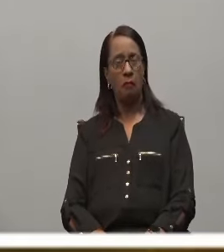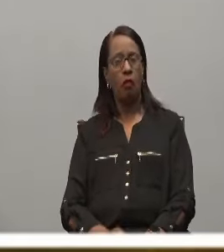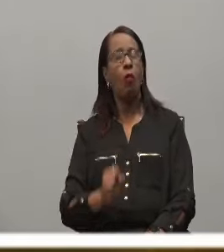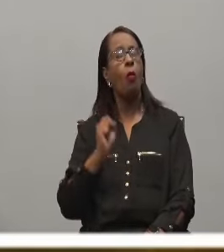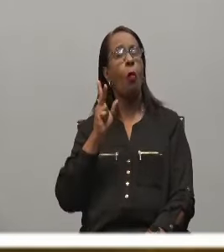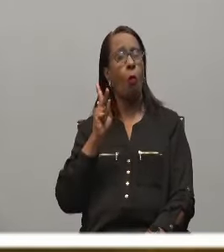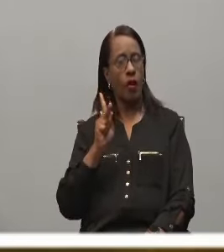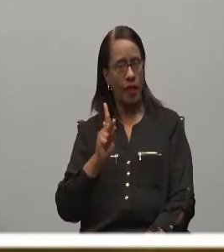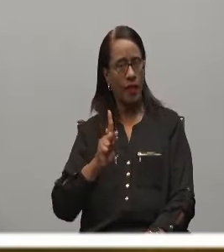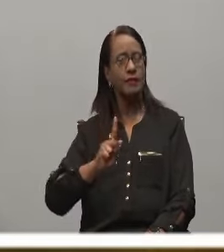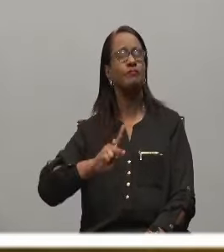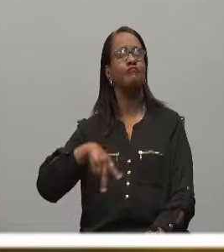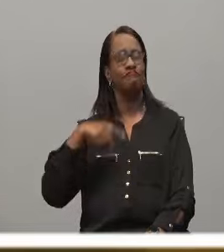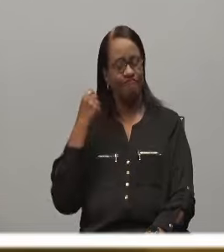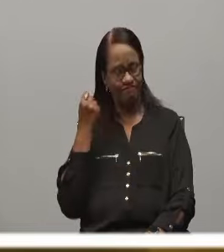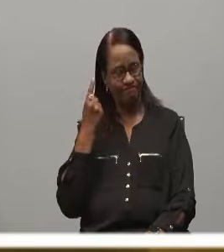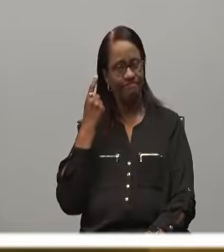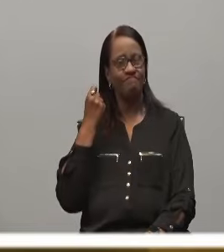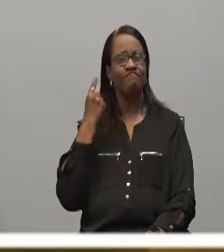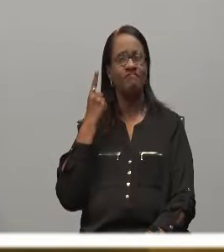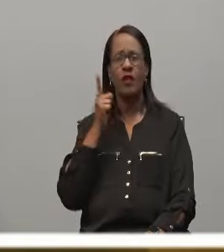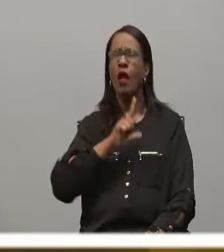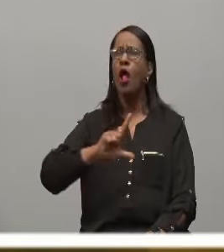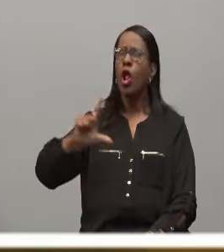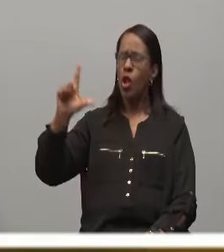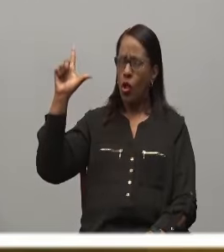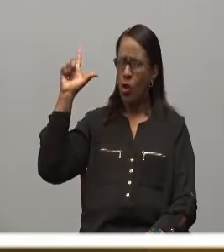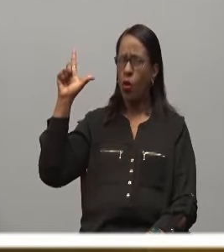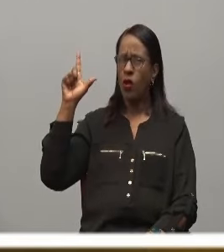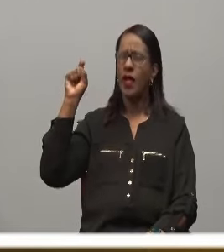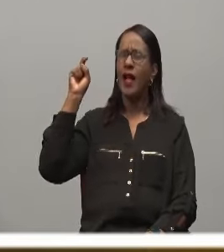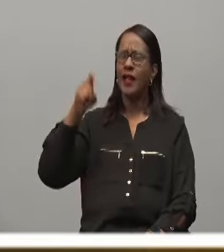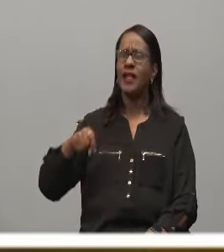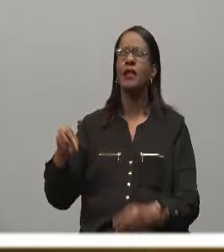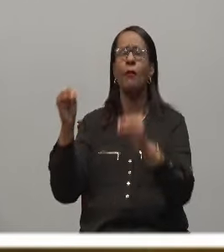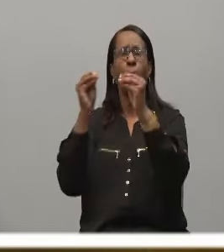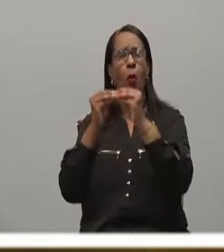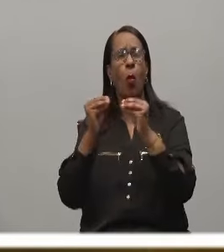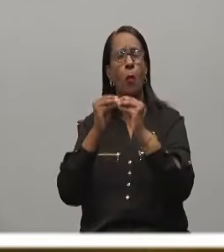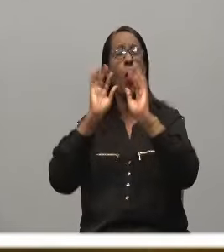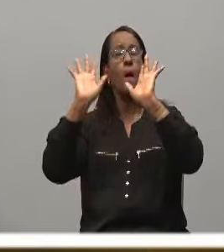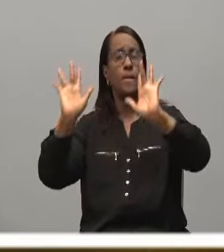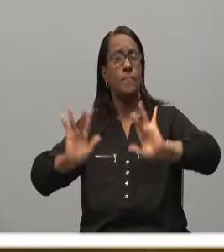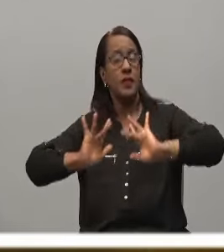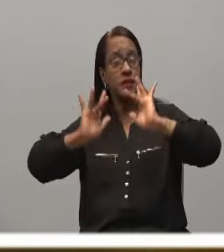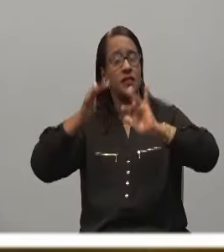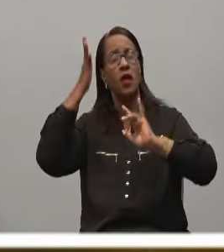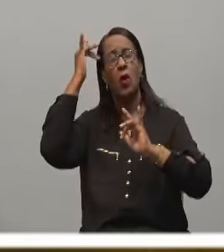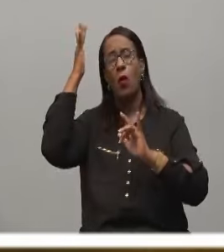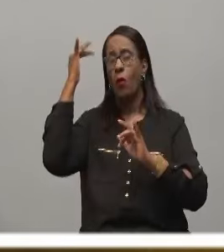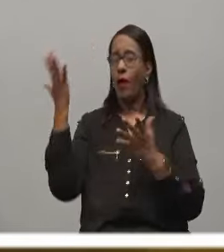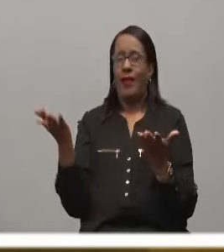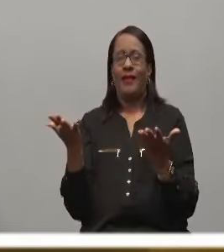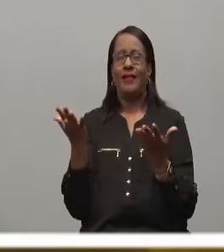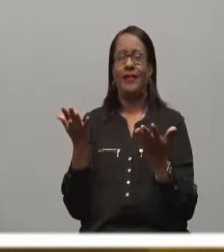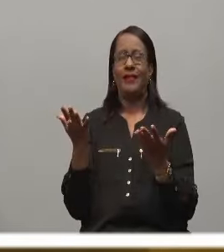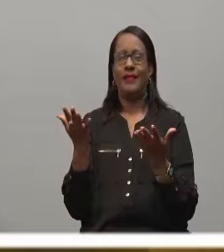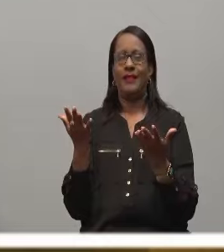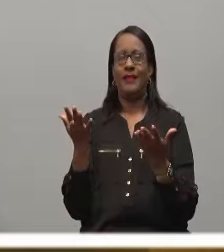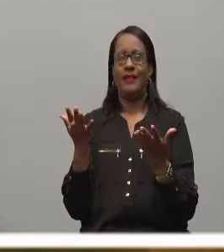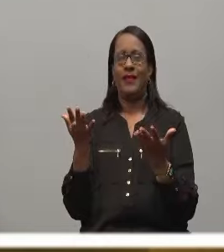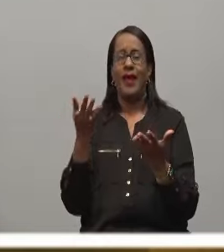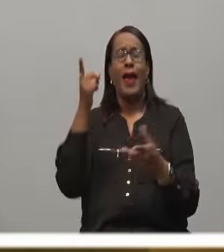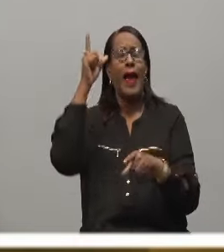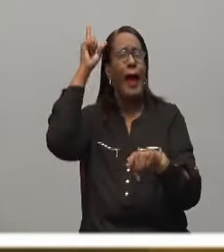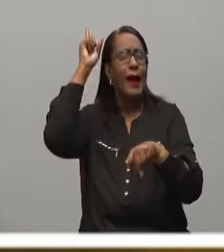okay, I'll get you now. Lord, I need your mercy because hear what? I can't stand with this. I